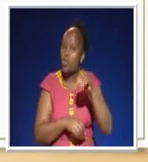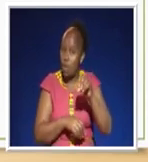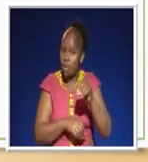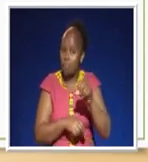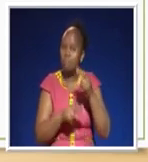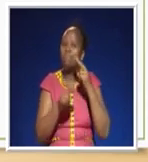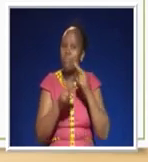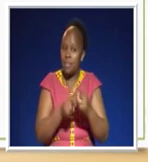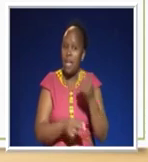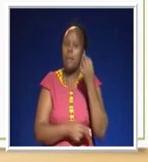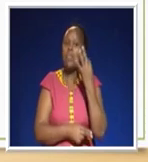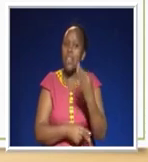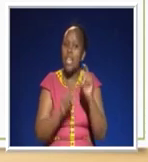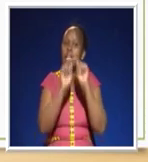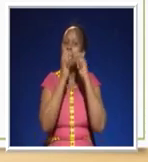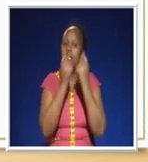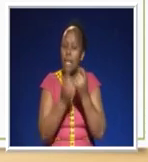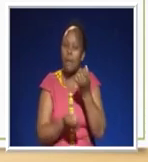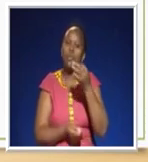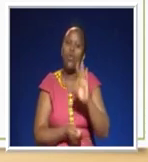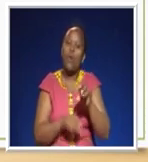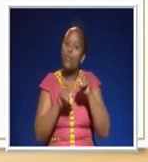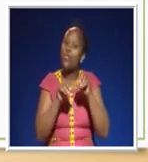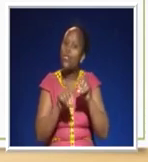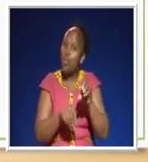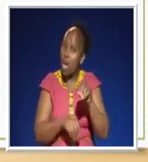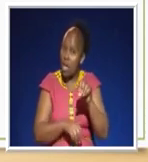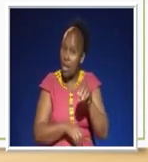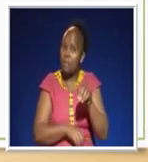Name three types of soil.